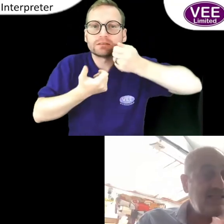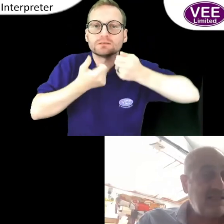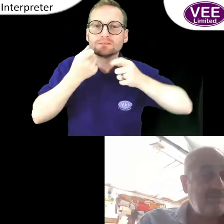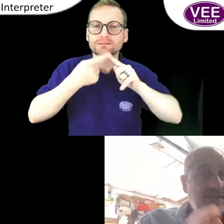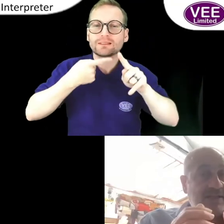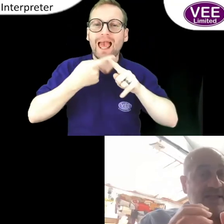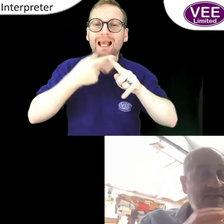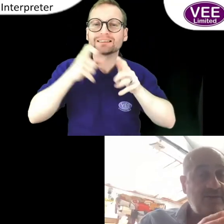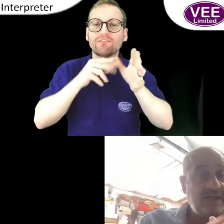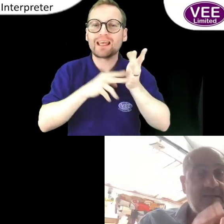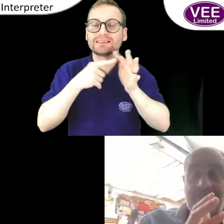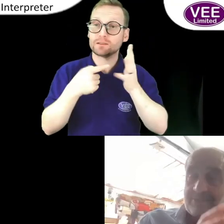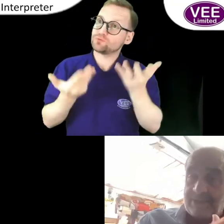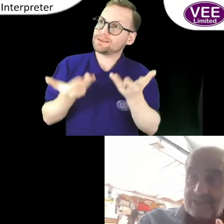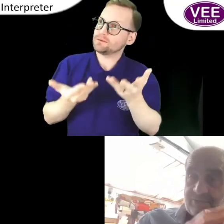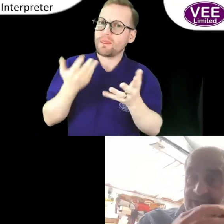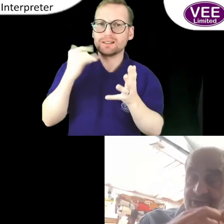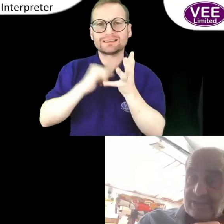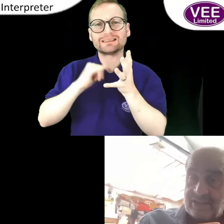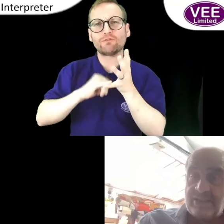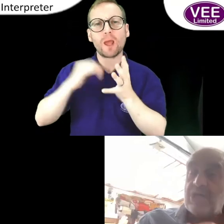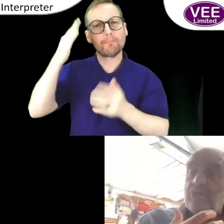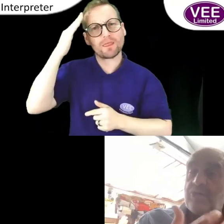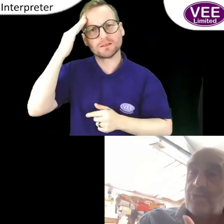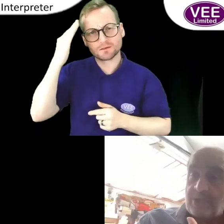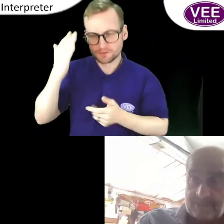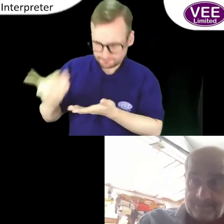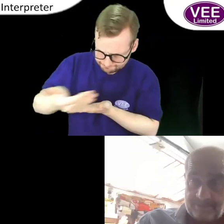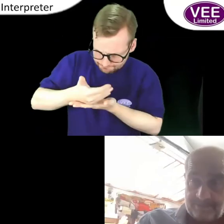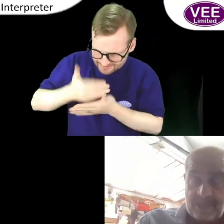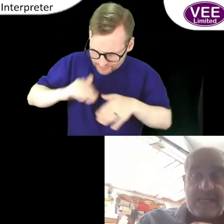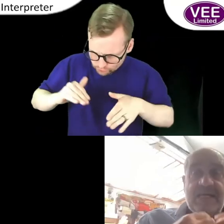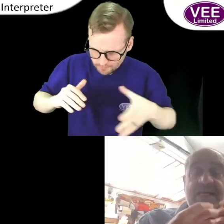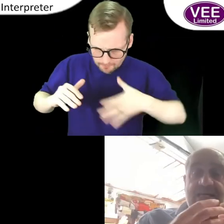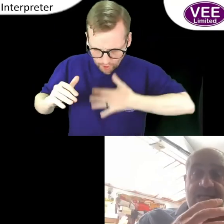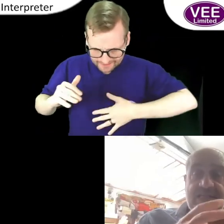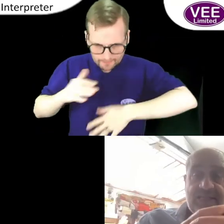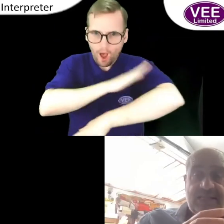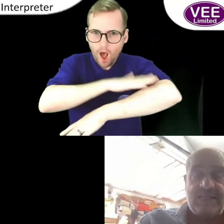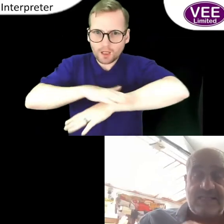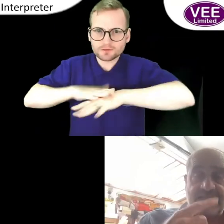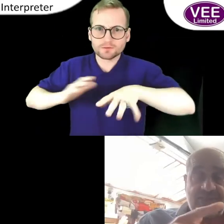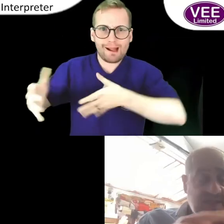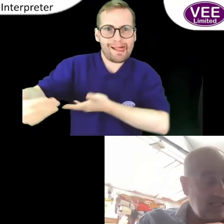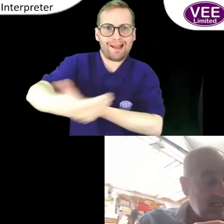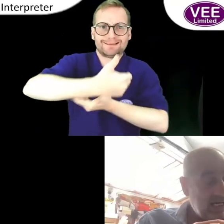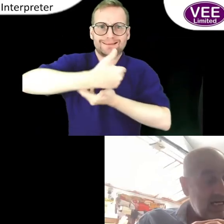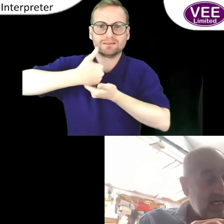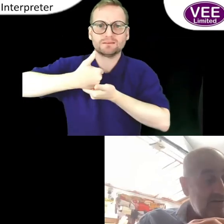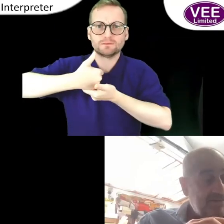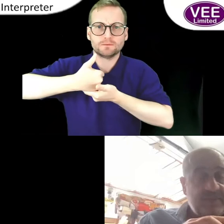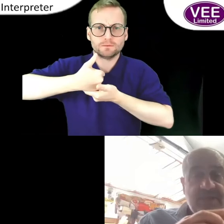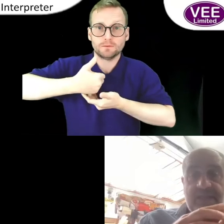as many Syrian mothers has to collect body parts of their children to mourn them. And this idea that is actually